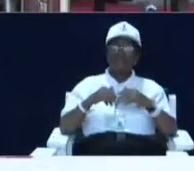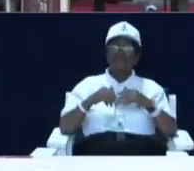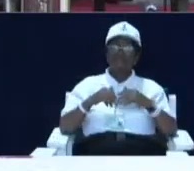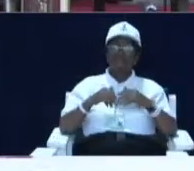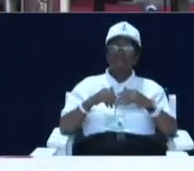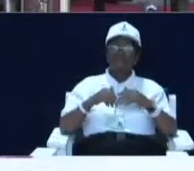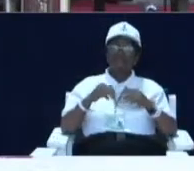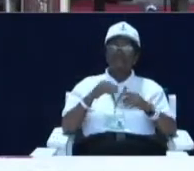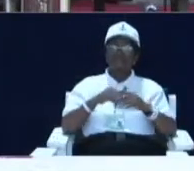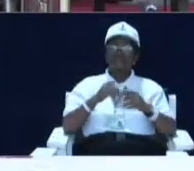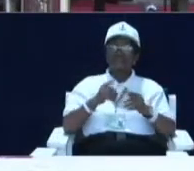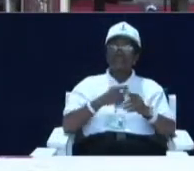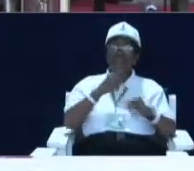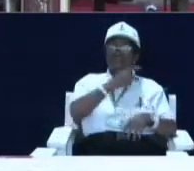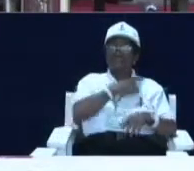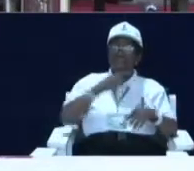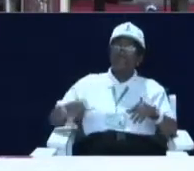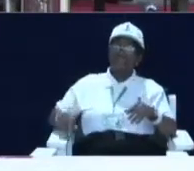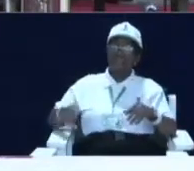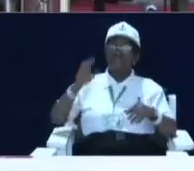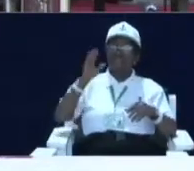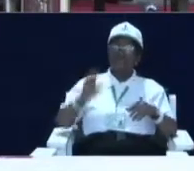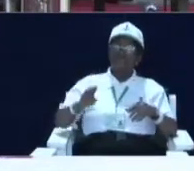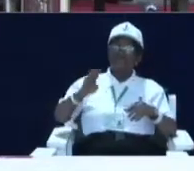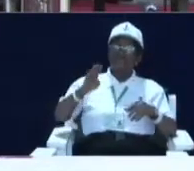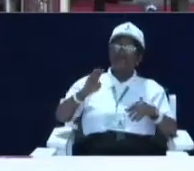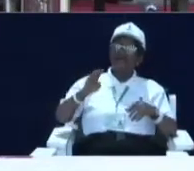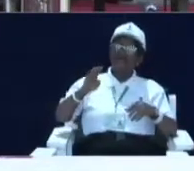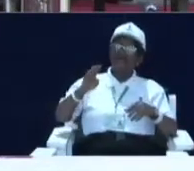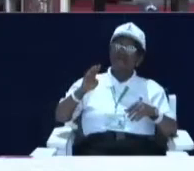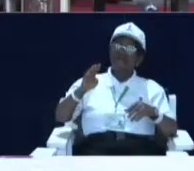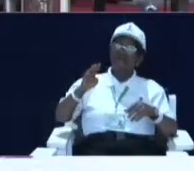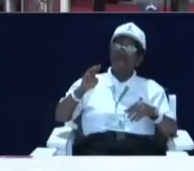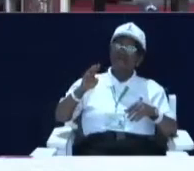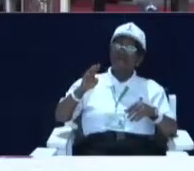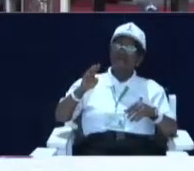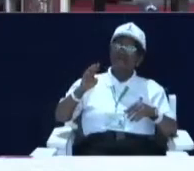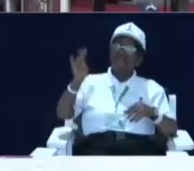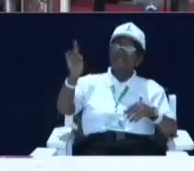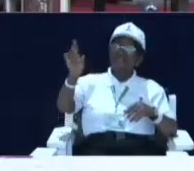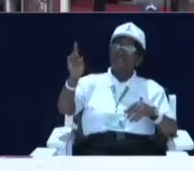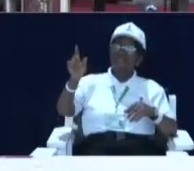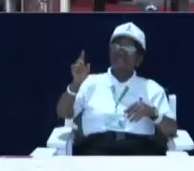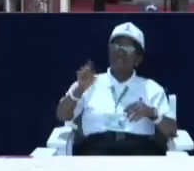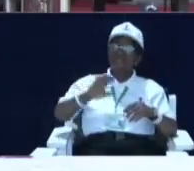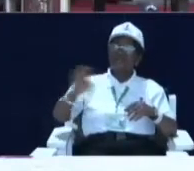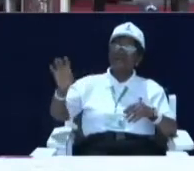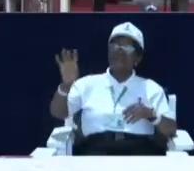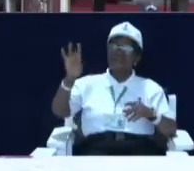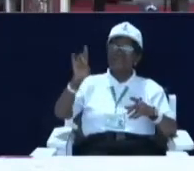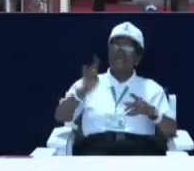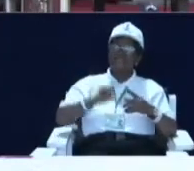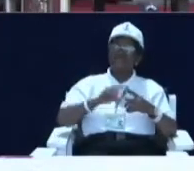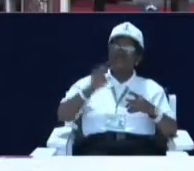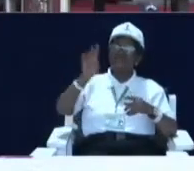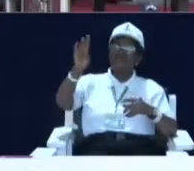In 1 Kings chapter 17 from verse 8 to 16, 1 Kings 17 from verse 8 to